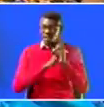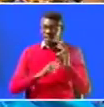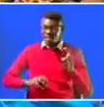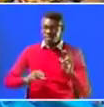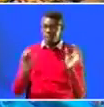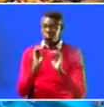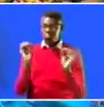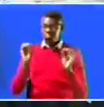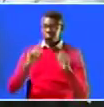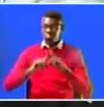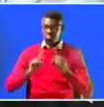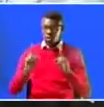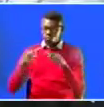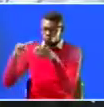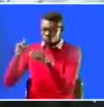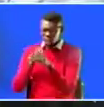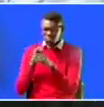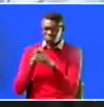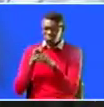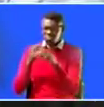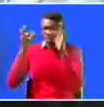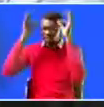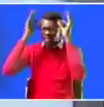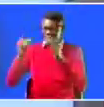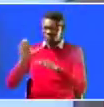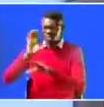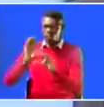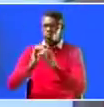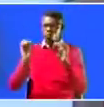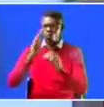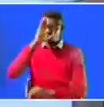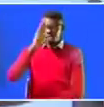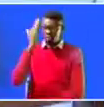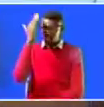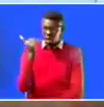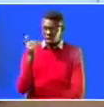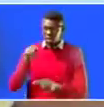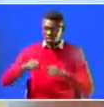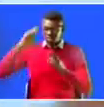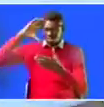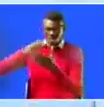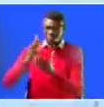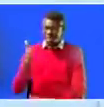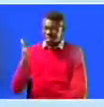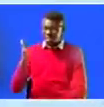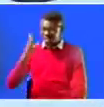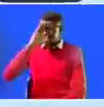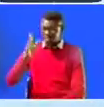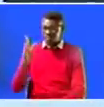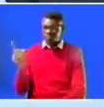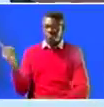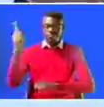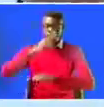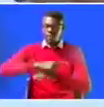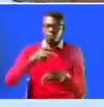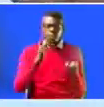about those who choose to remain at home on Sunday simply because they believe Sunday is a day just